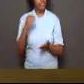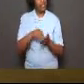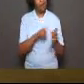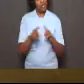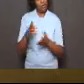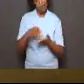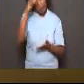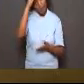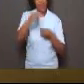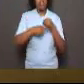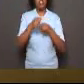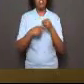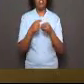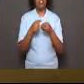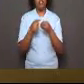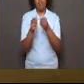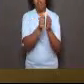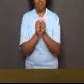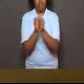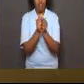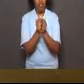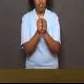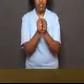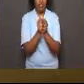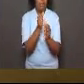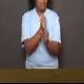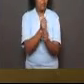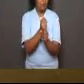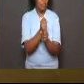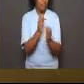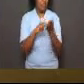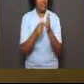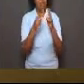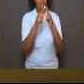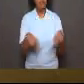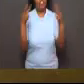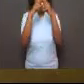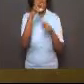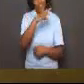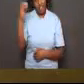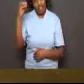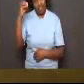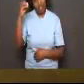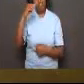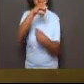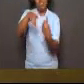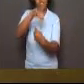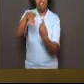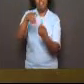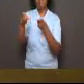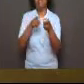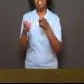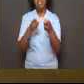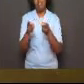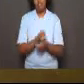learn about the common domain of the federal and regional administrations.